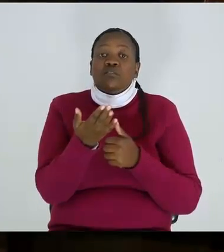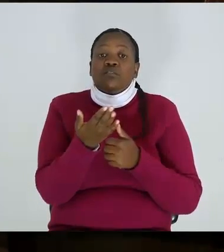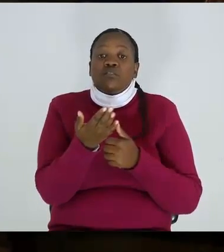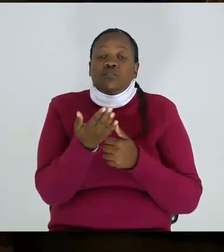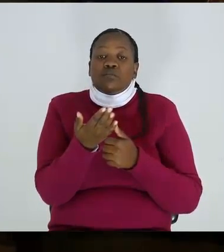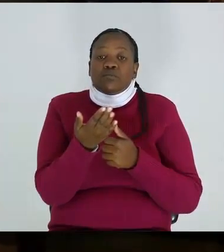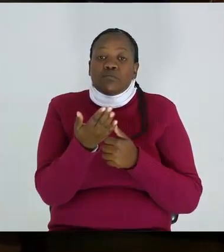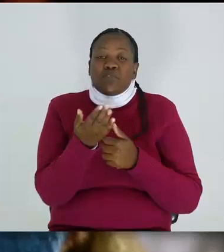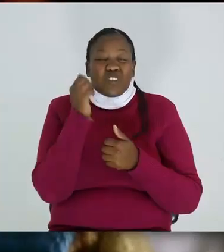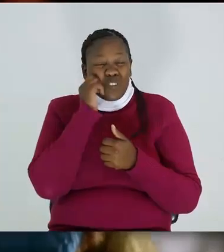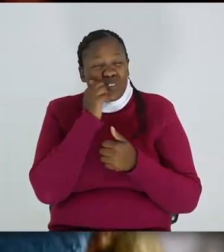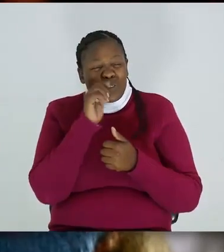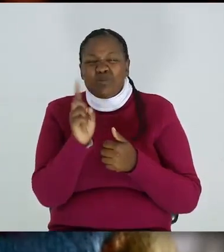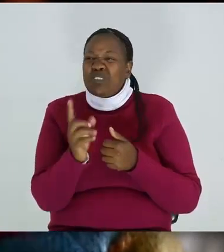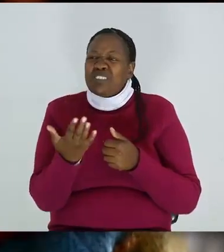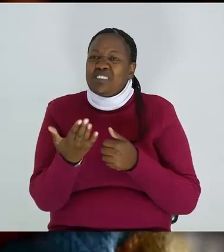Excuse me, ma'am?